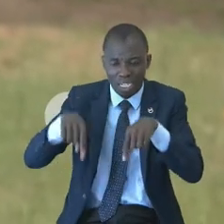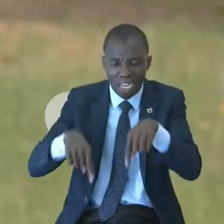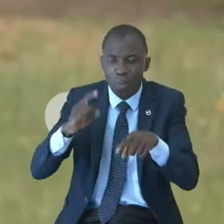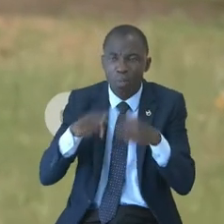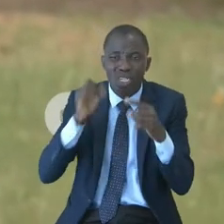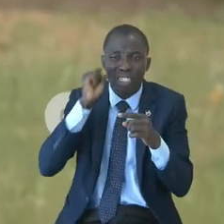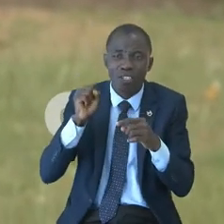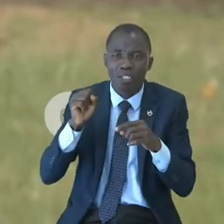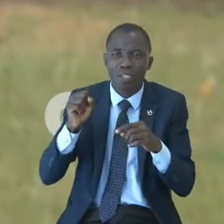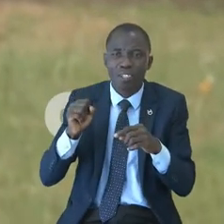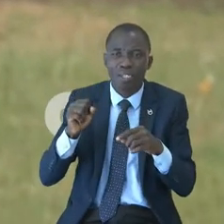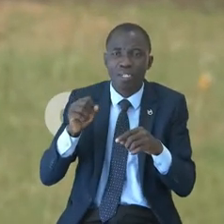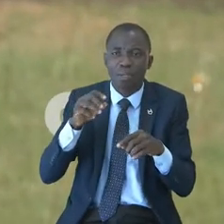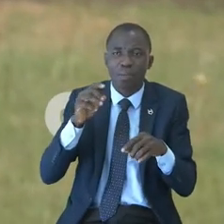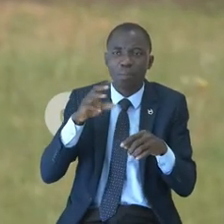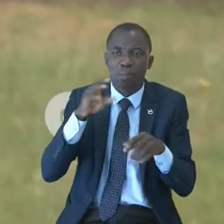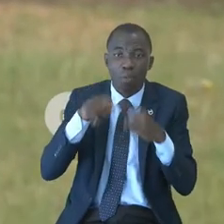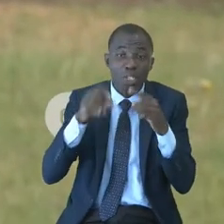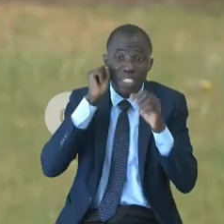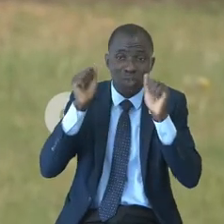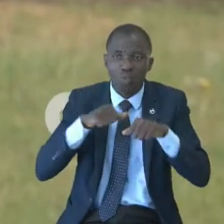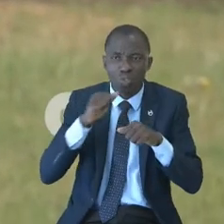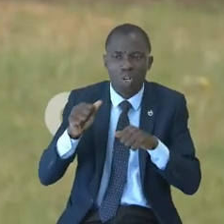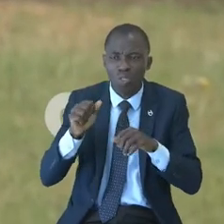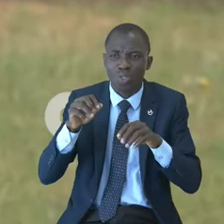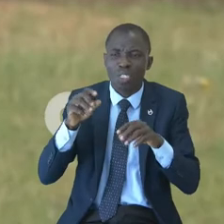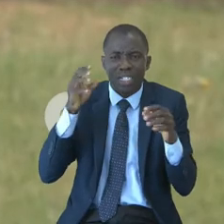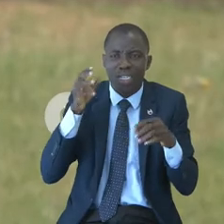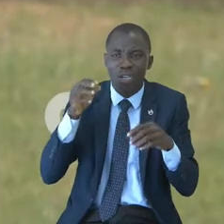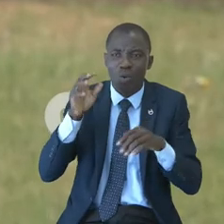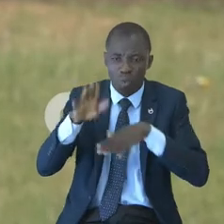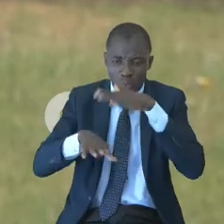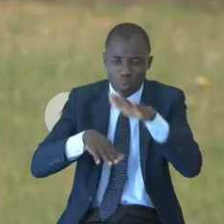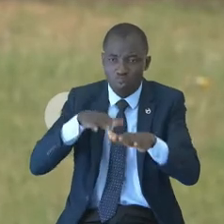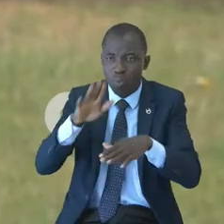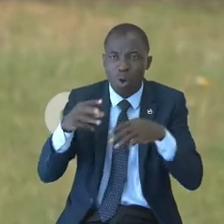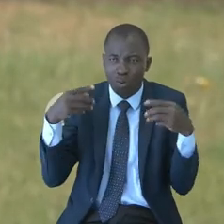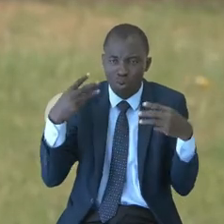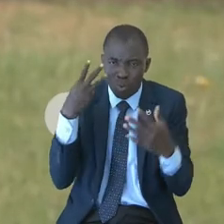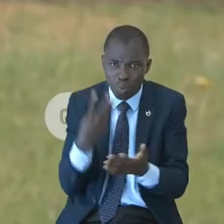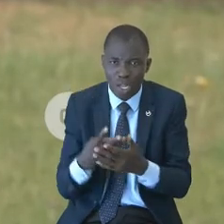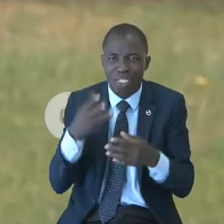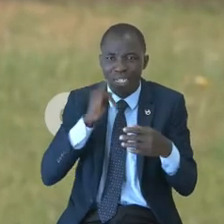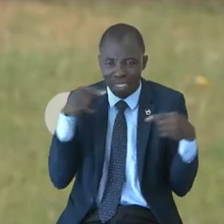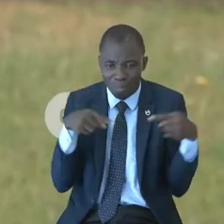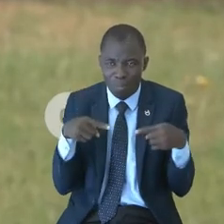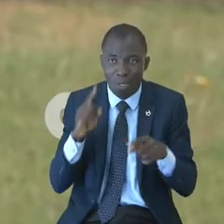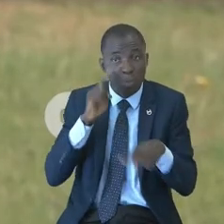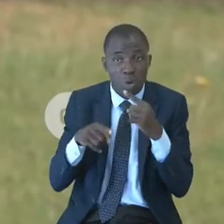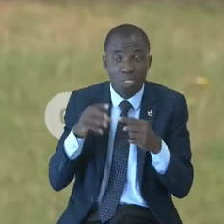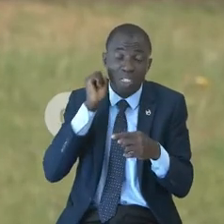uncomfortable, pains, excruciating pains. But at a time, I depend and believe God